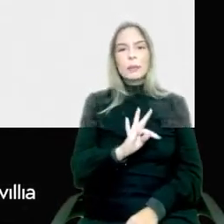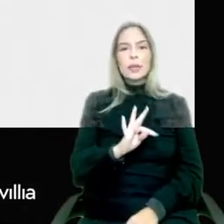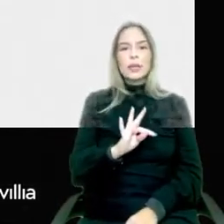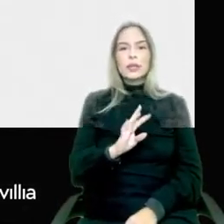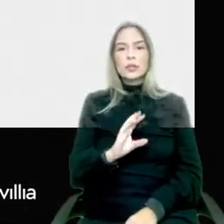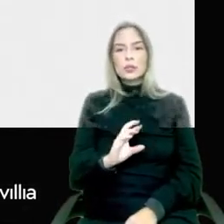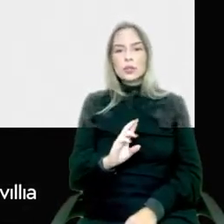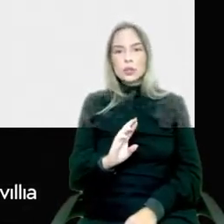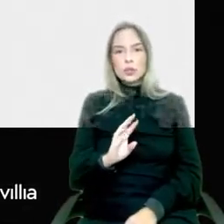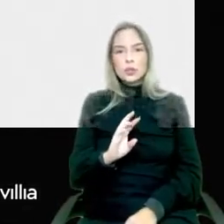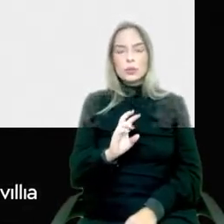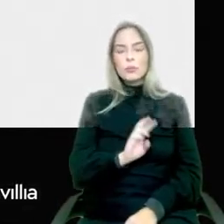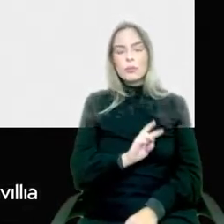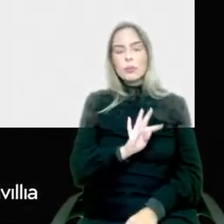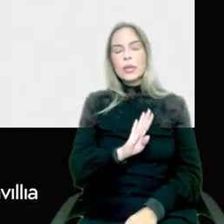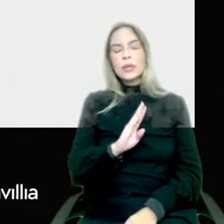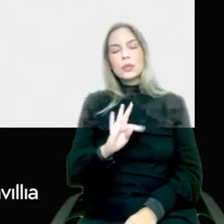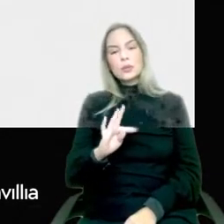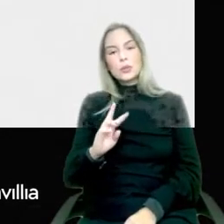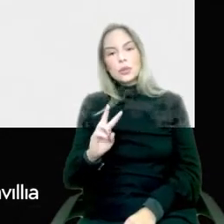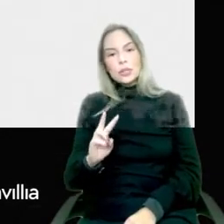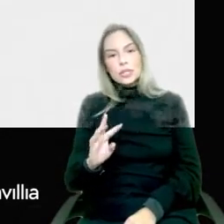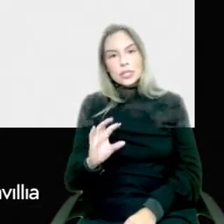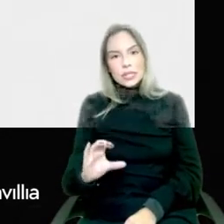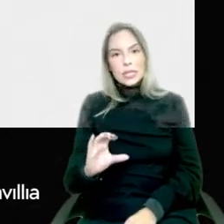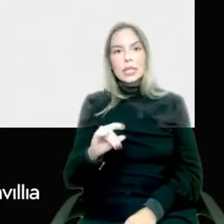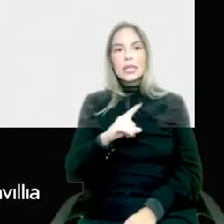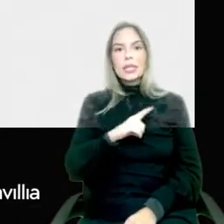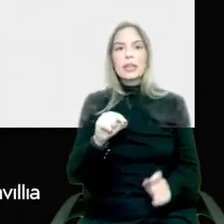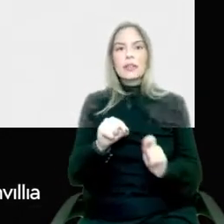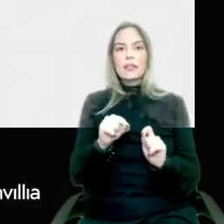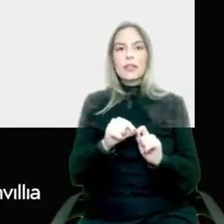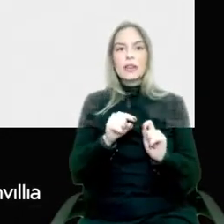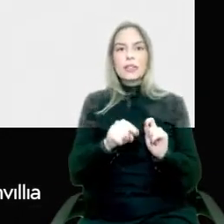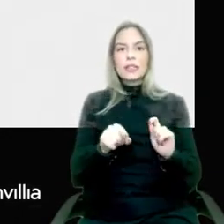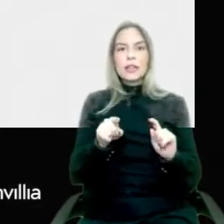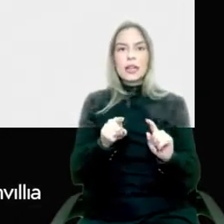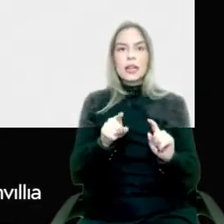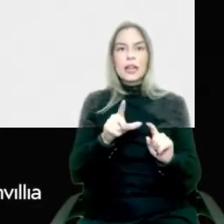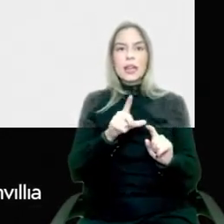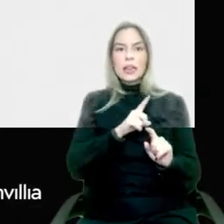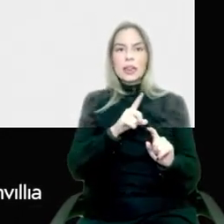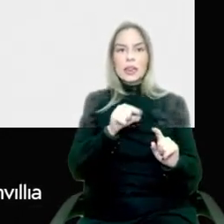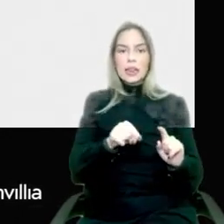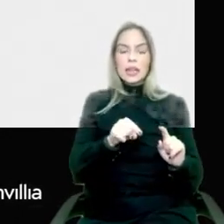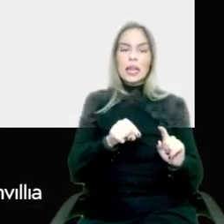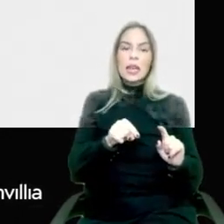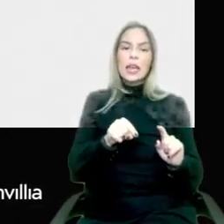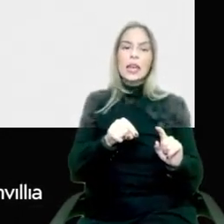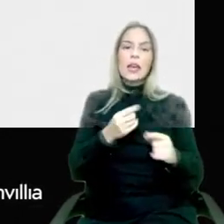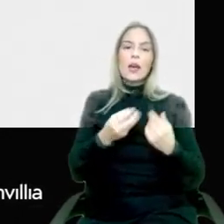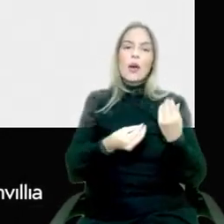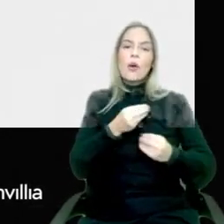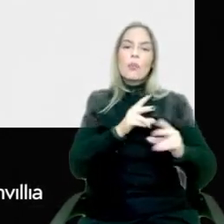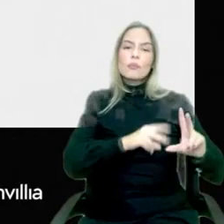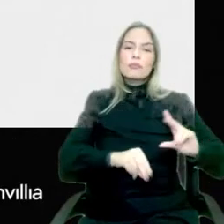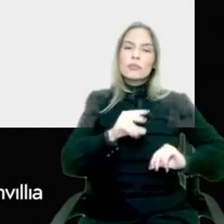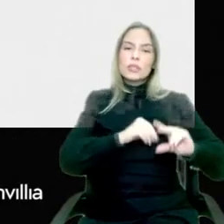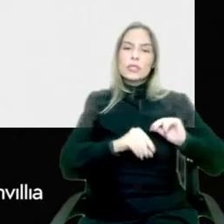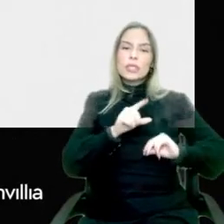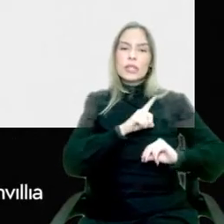you're offering and working out a way towards it. I think some of the things you were just talking about where that you can have initiatives